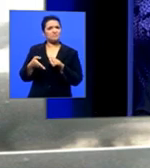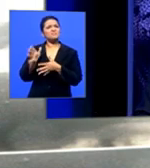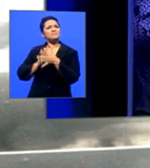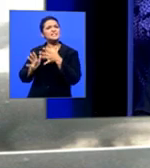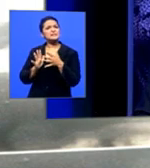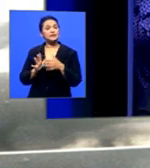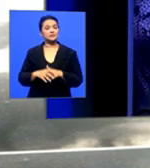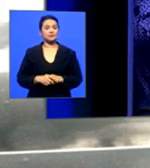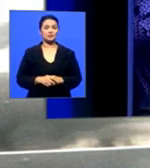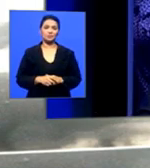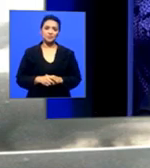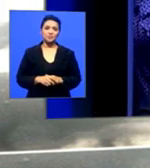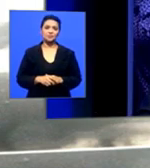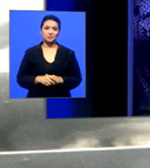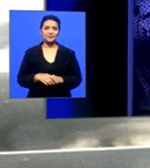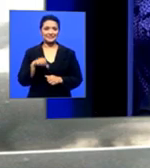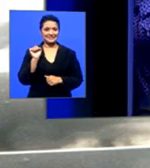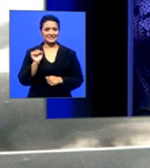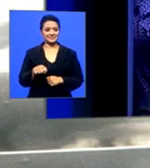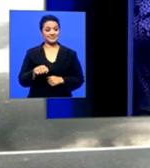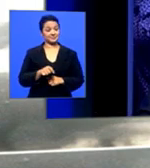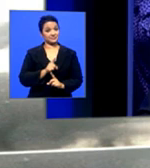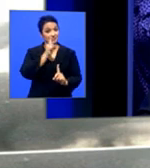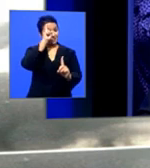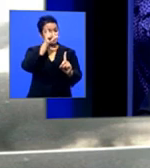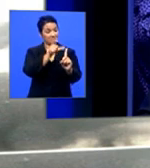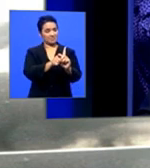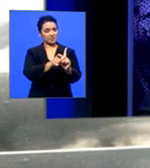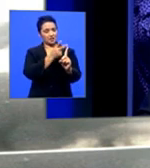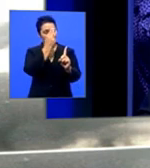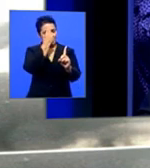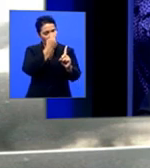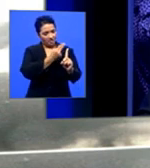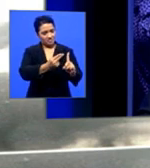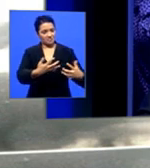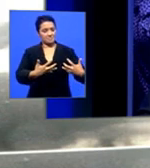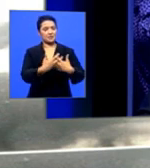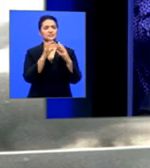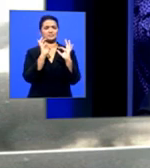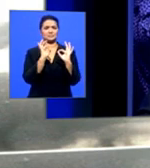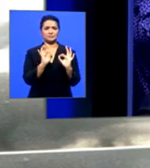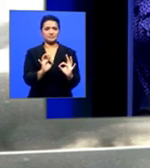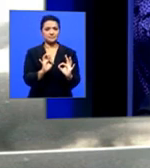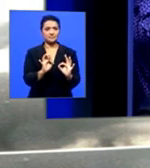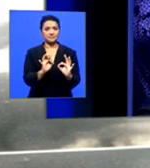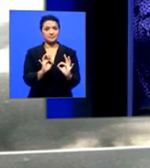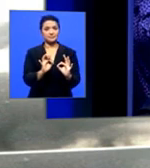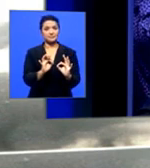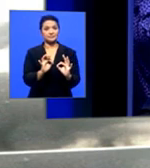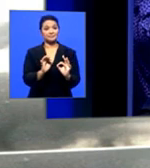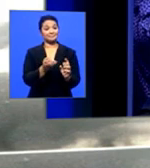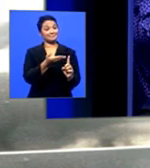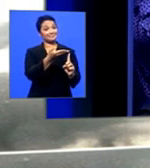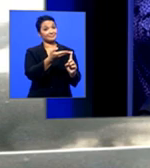Leanne, what a befitting honor for Madiba, this icon. Here you're talking